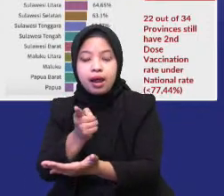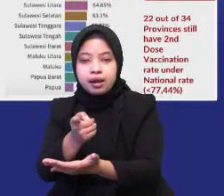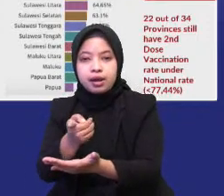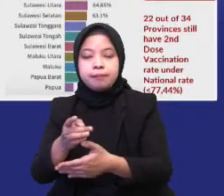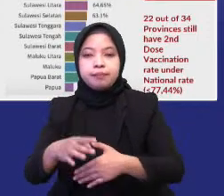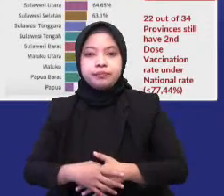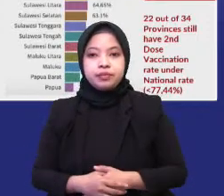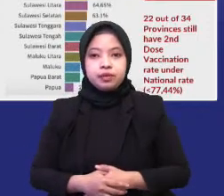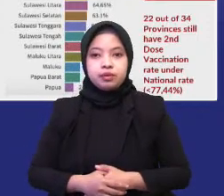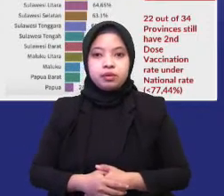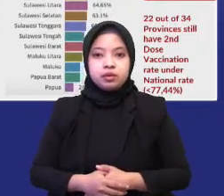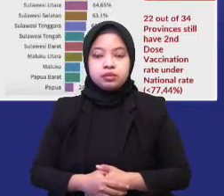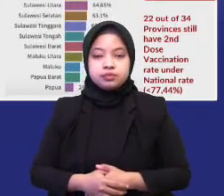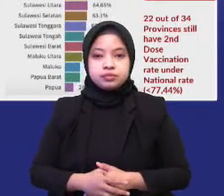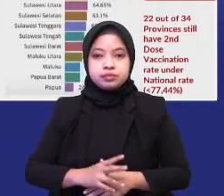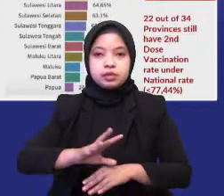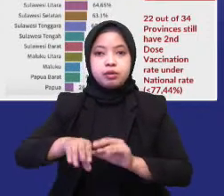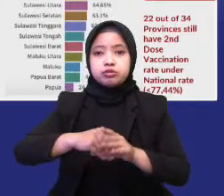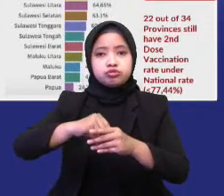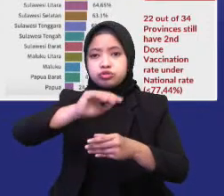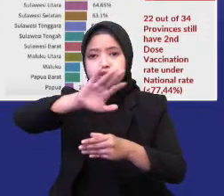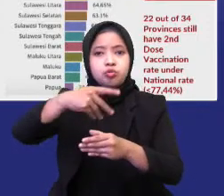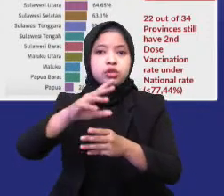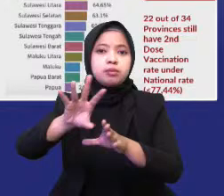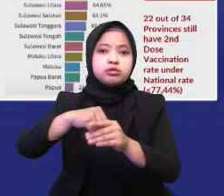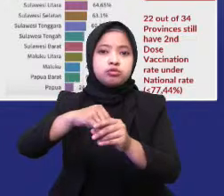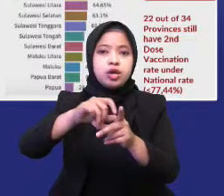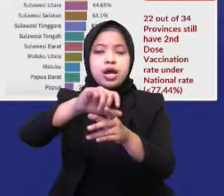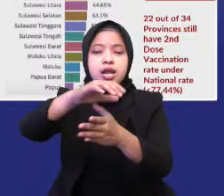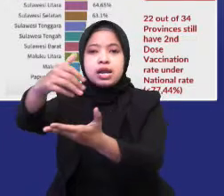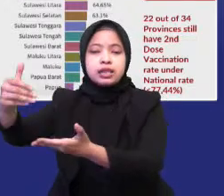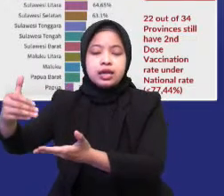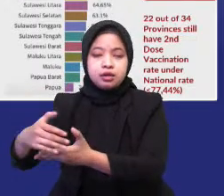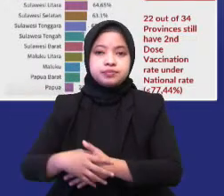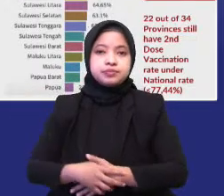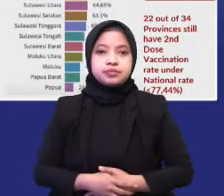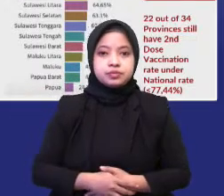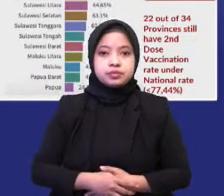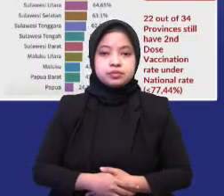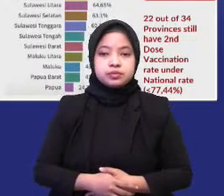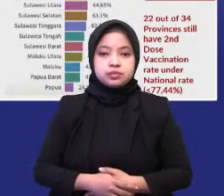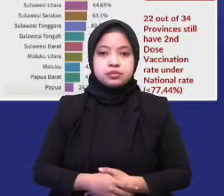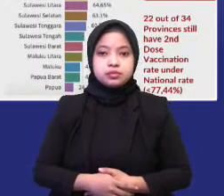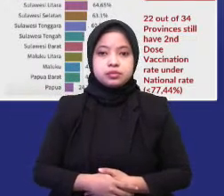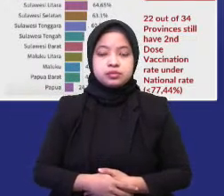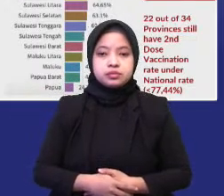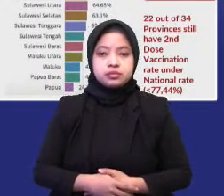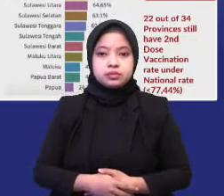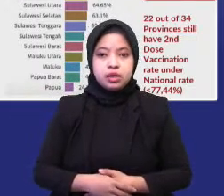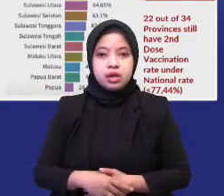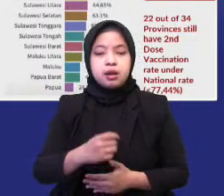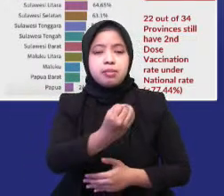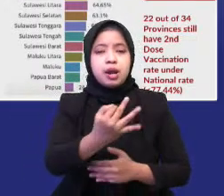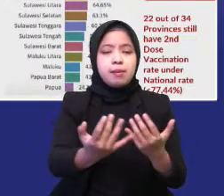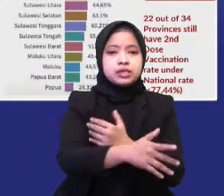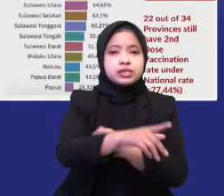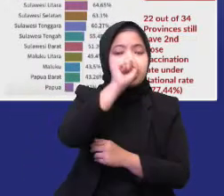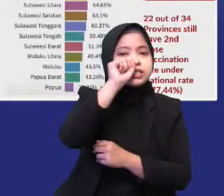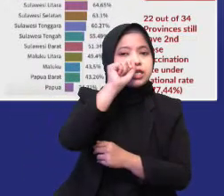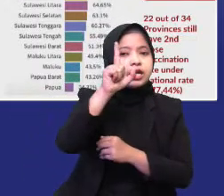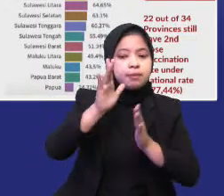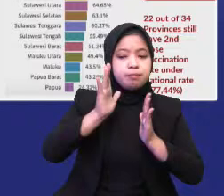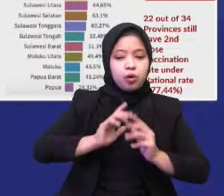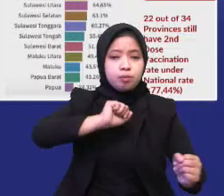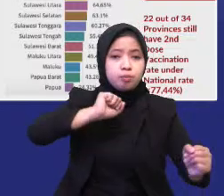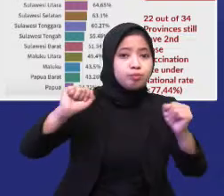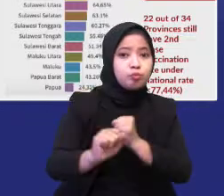from occurring at all. I'm emphasized again, this can be done with high awareness from every community